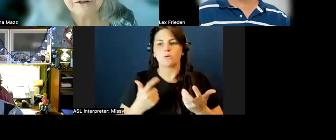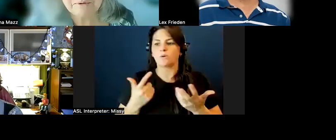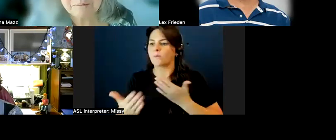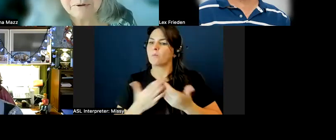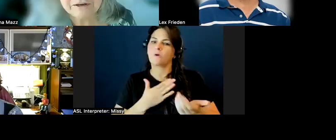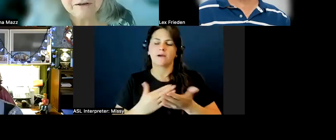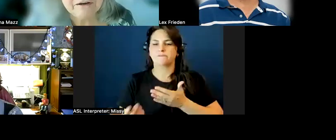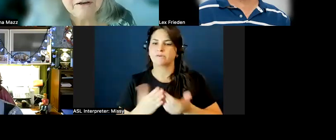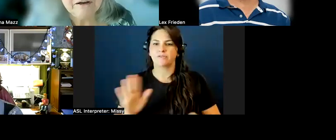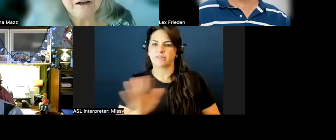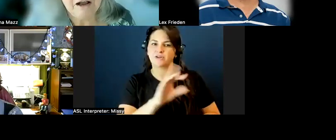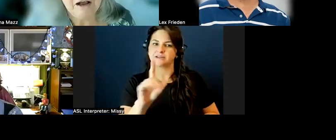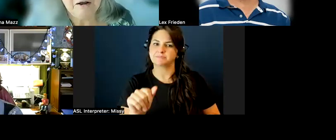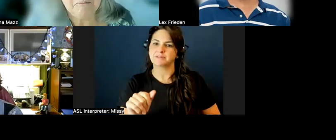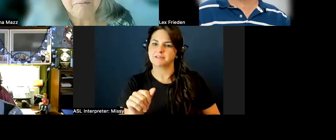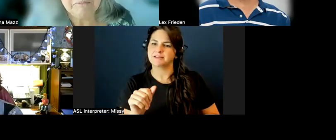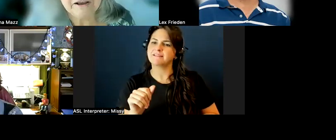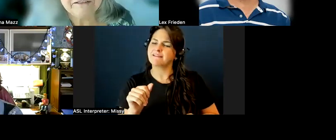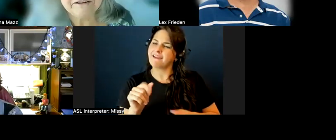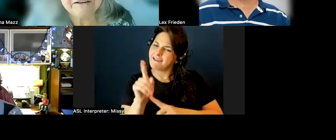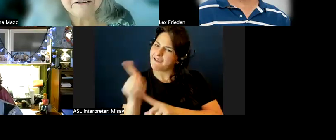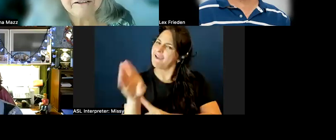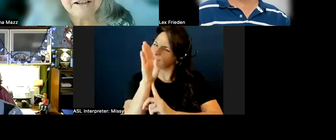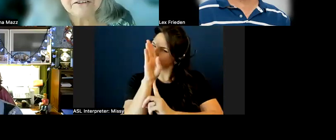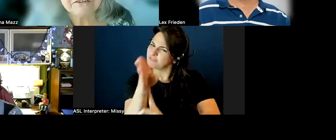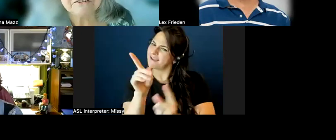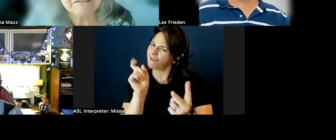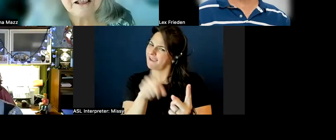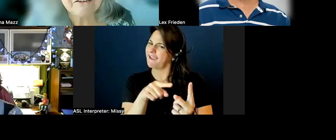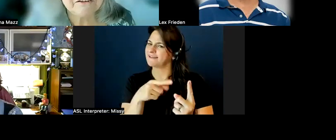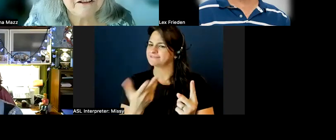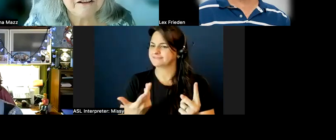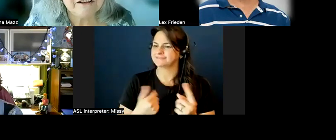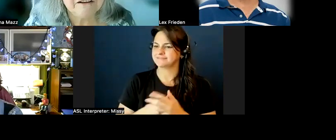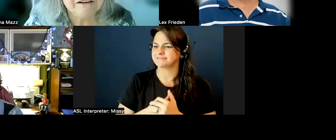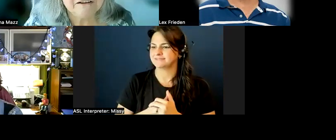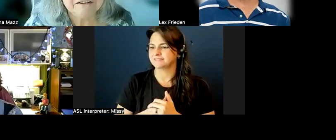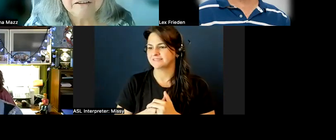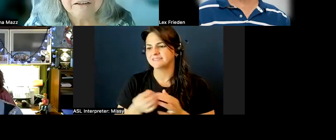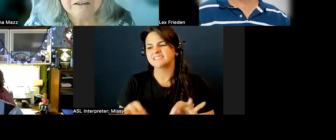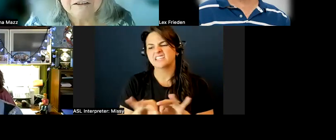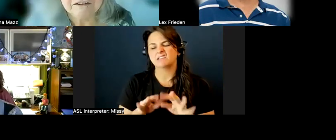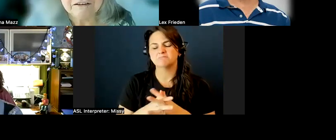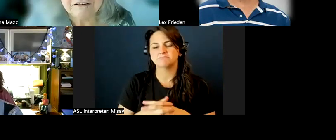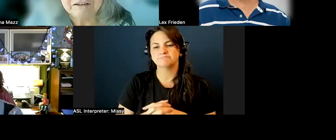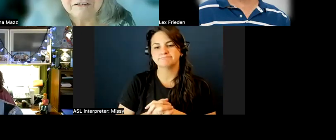their disability may be. I think that's the key.